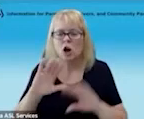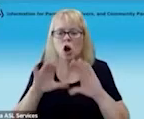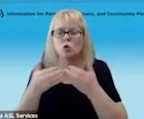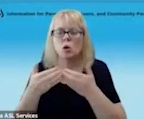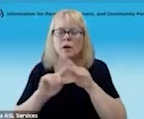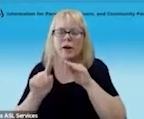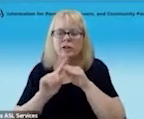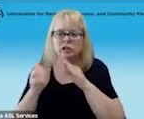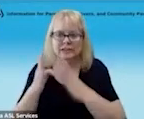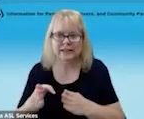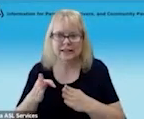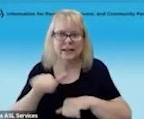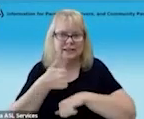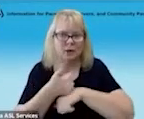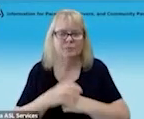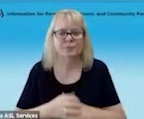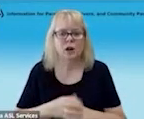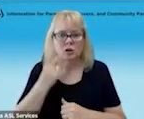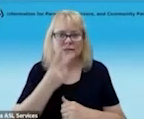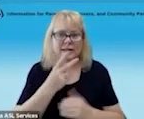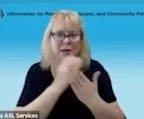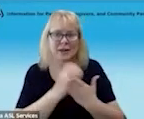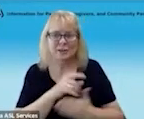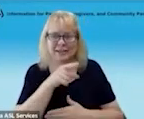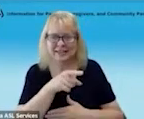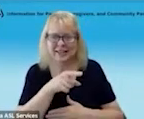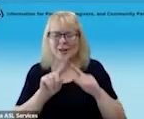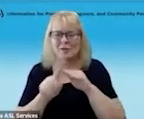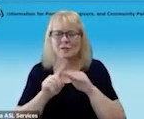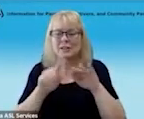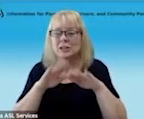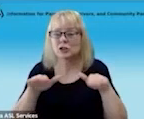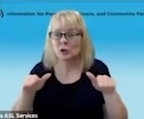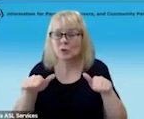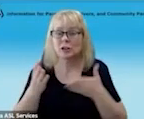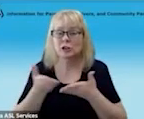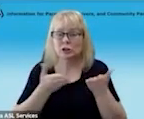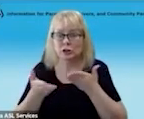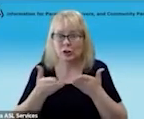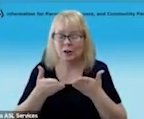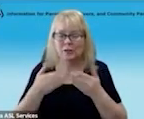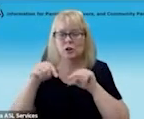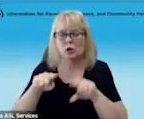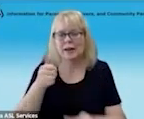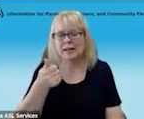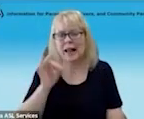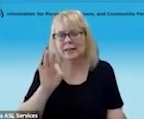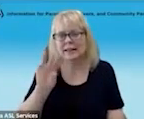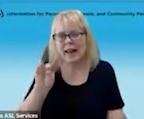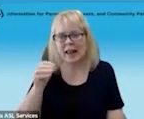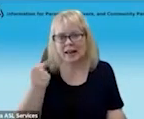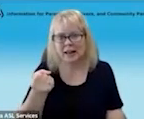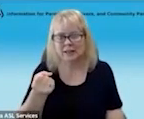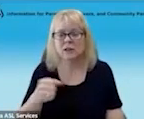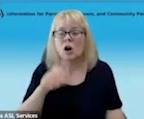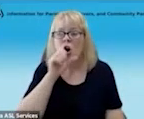Family Community Center, which is a community-based nonprofit organization founded in 1980 by a group of Cambodian refugees. As